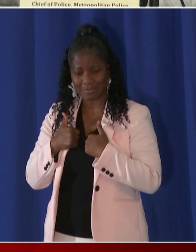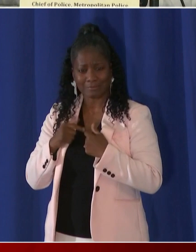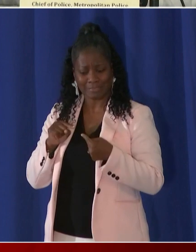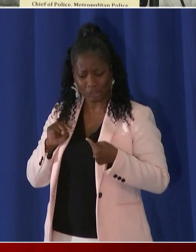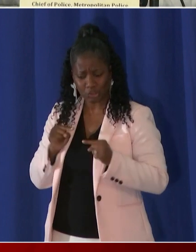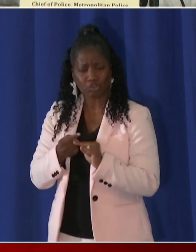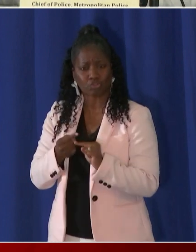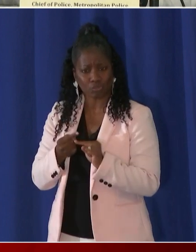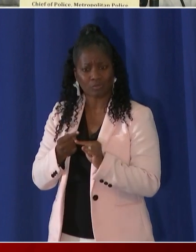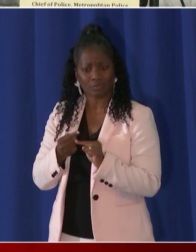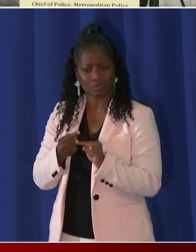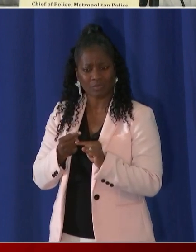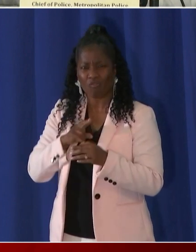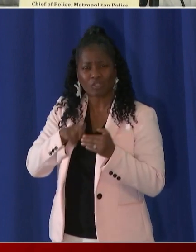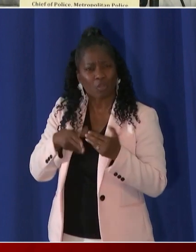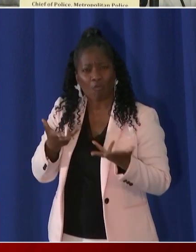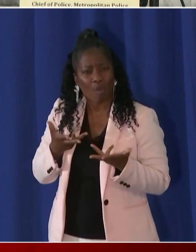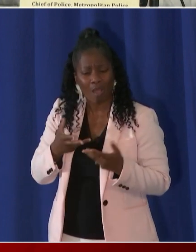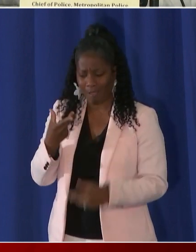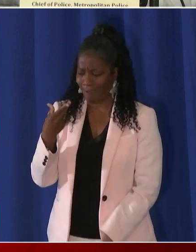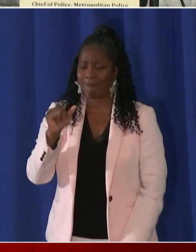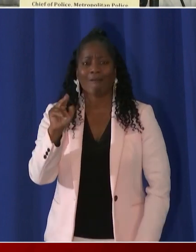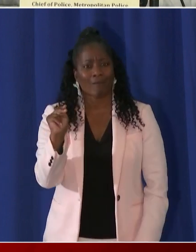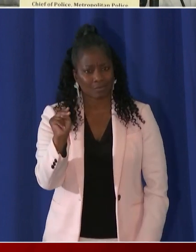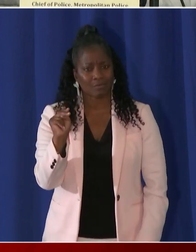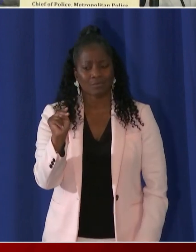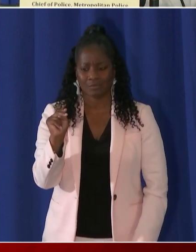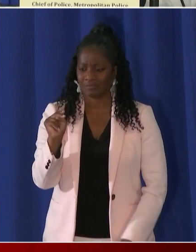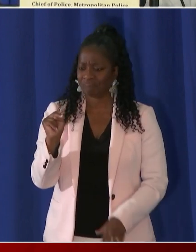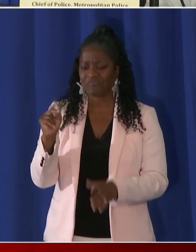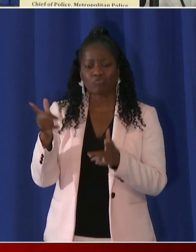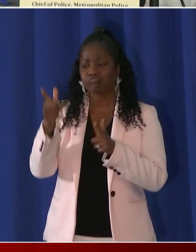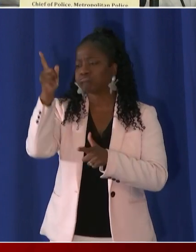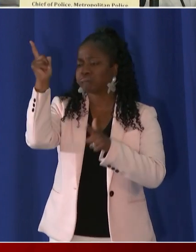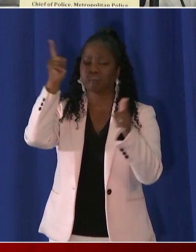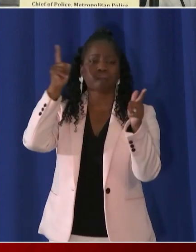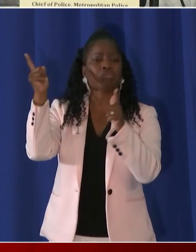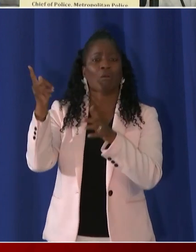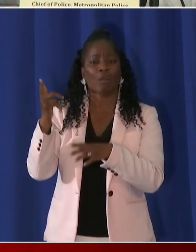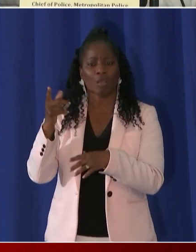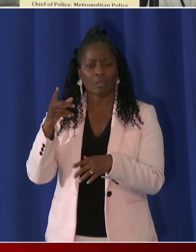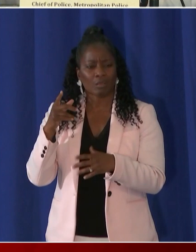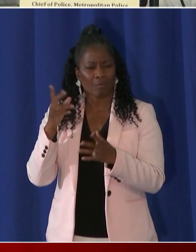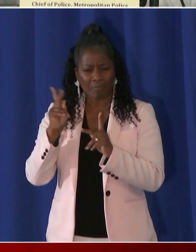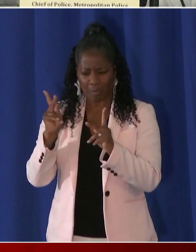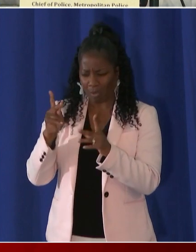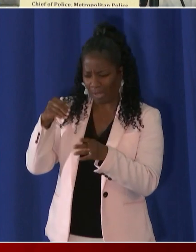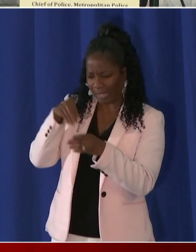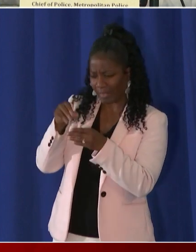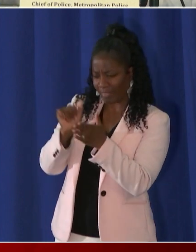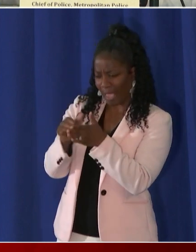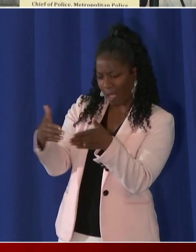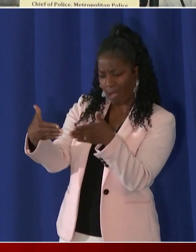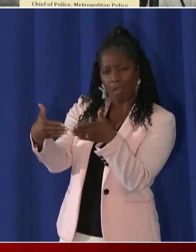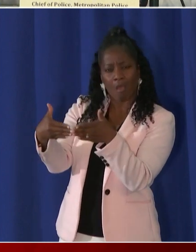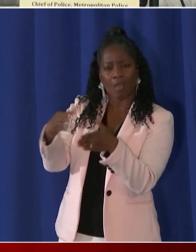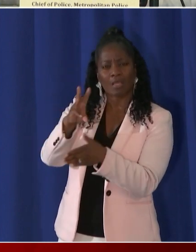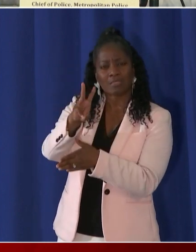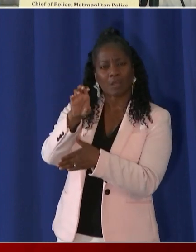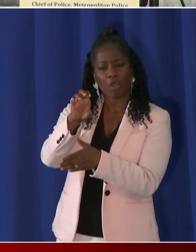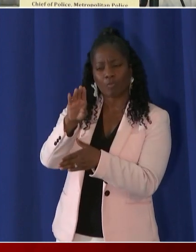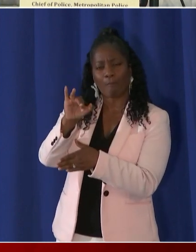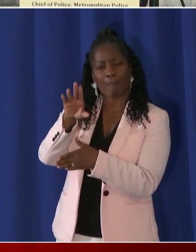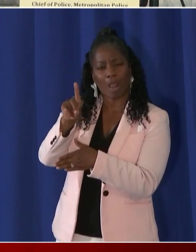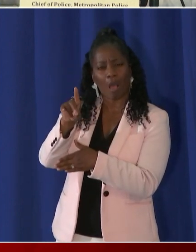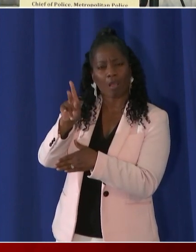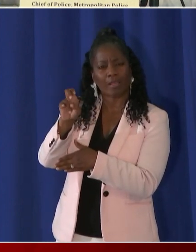of a gunman recklessly firing at some citizens in the 600 block of Kennedy Street. That